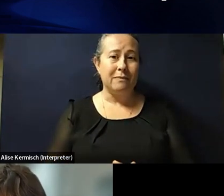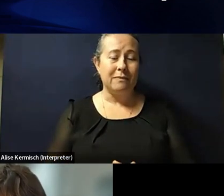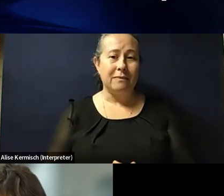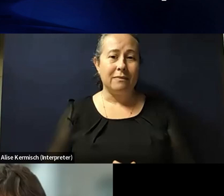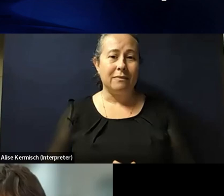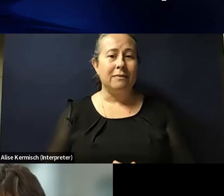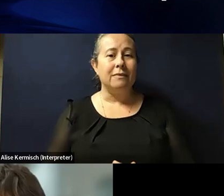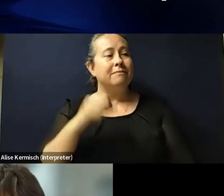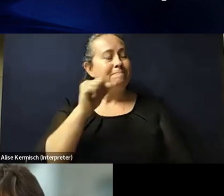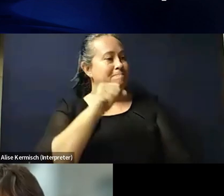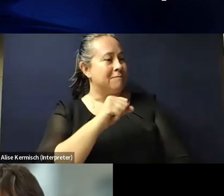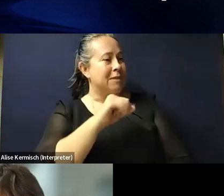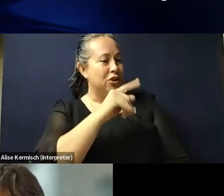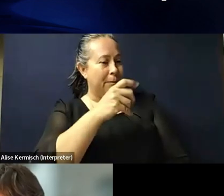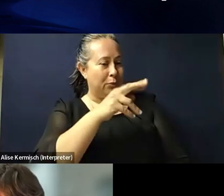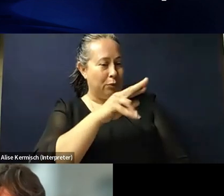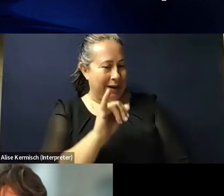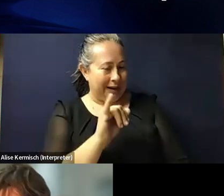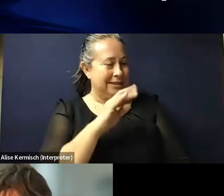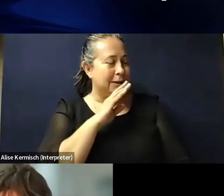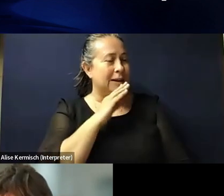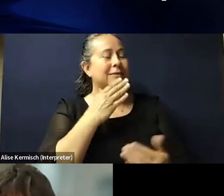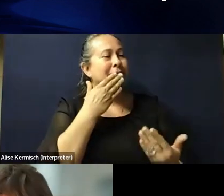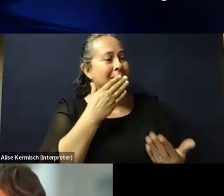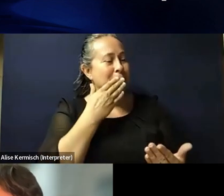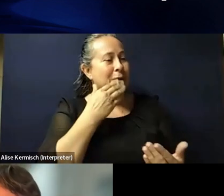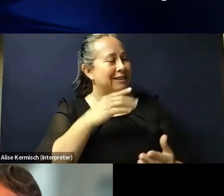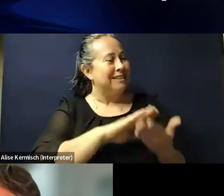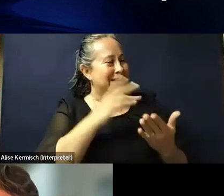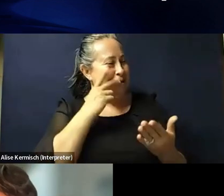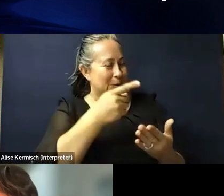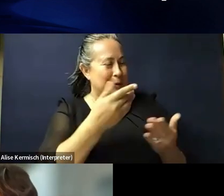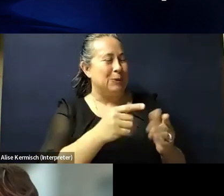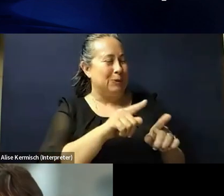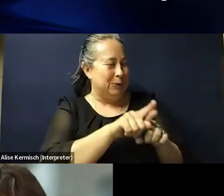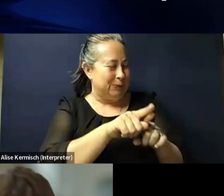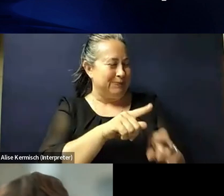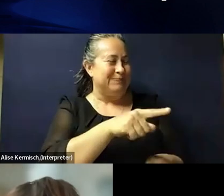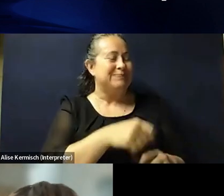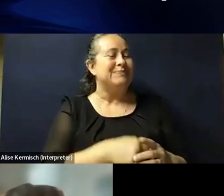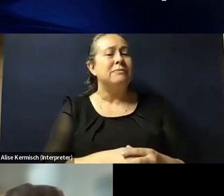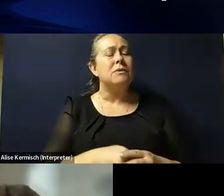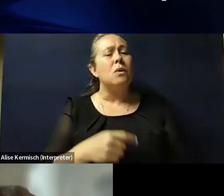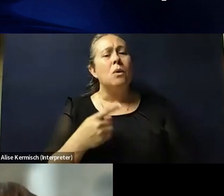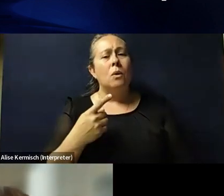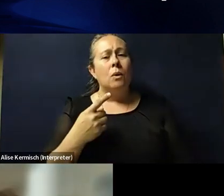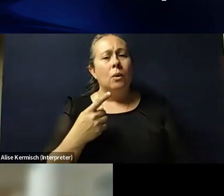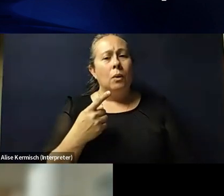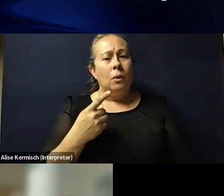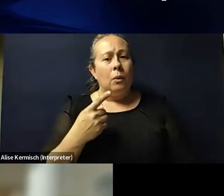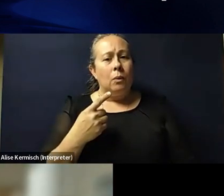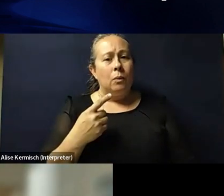Yeah, thank you. Good seeing you, by the way. But one of the tenets of